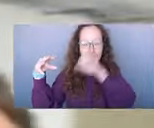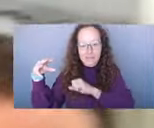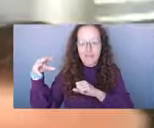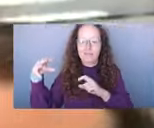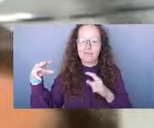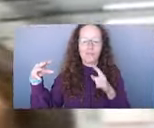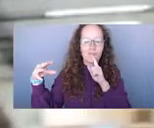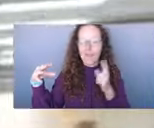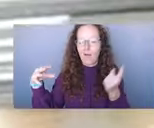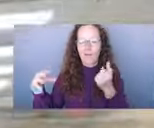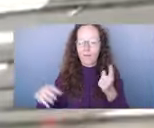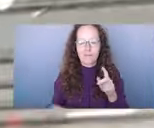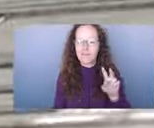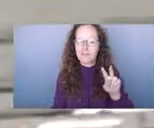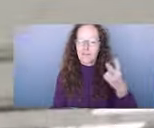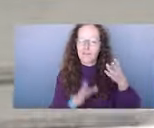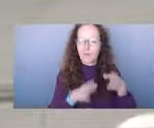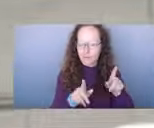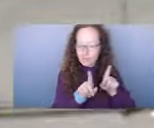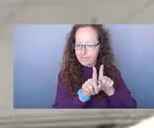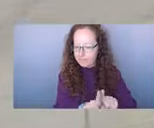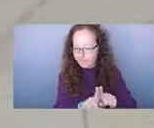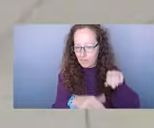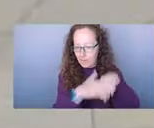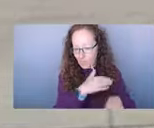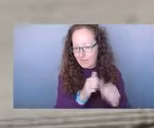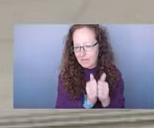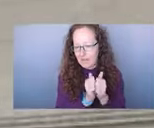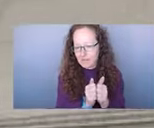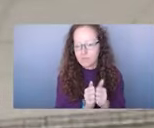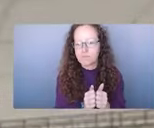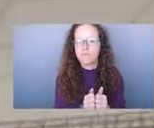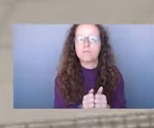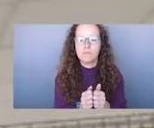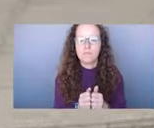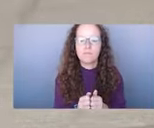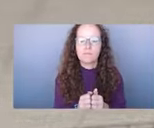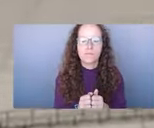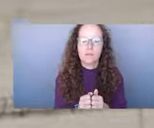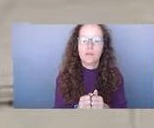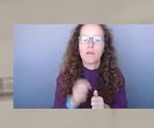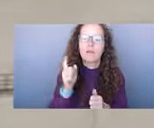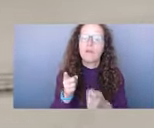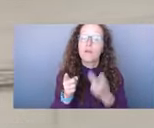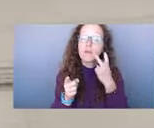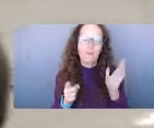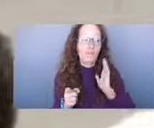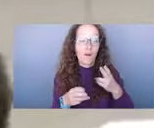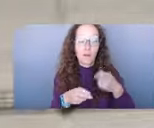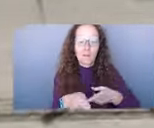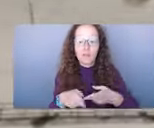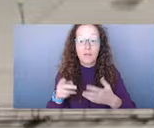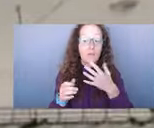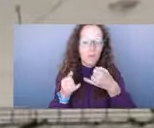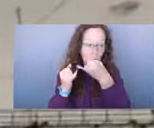server. So a few other items, we have these color-coded wires, as I mentioned earlier on in the process. So all